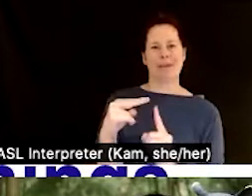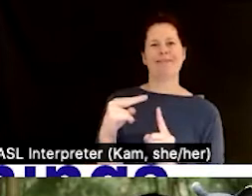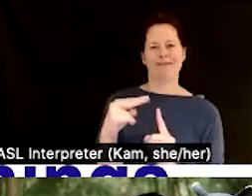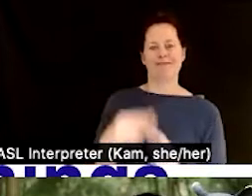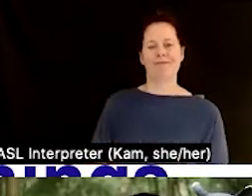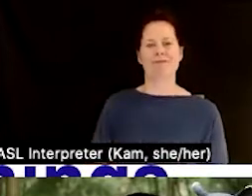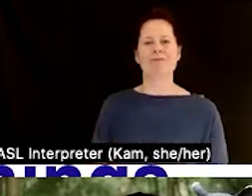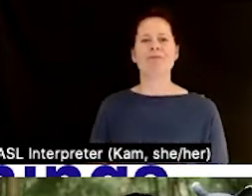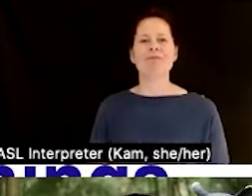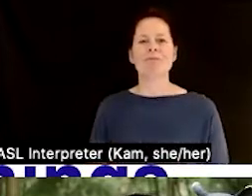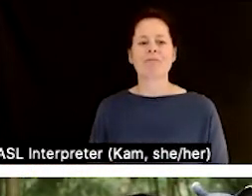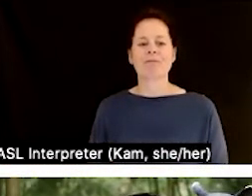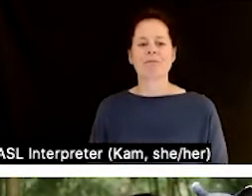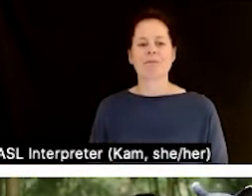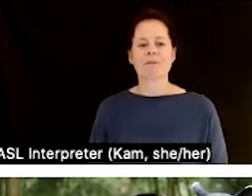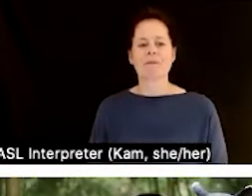please.